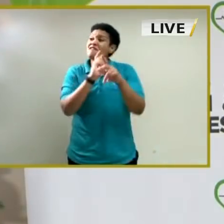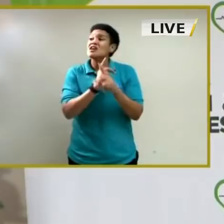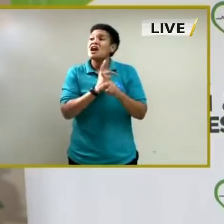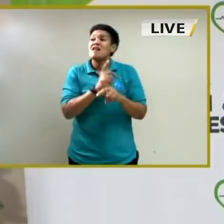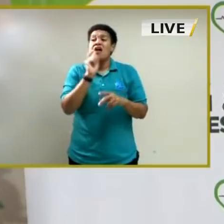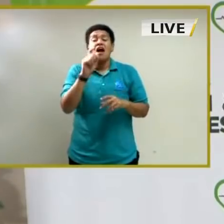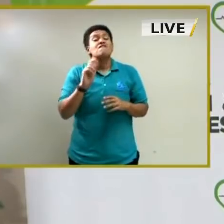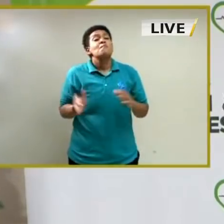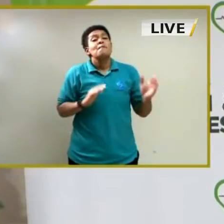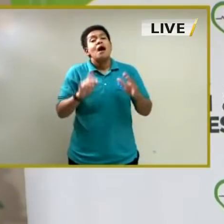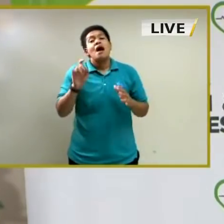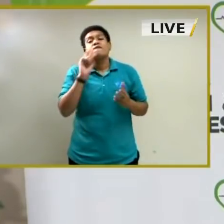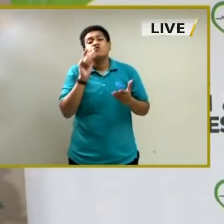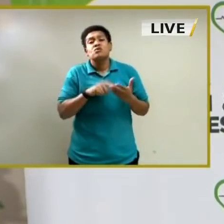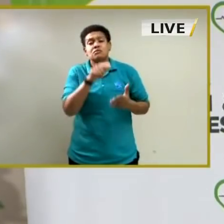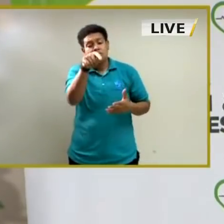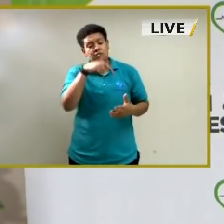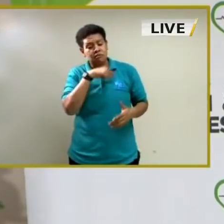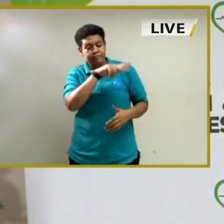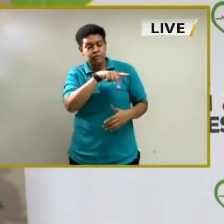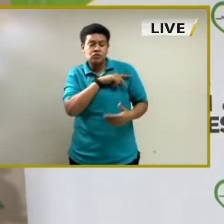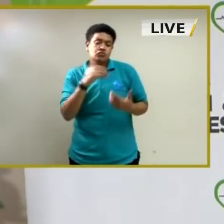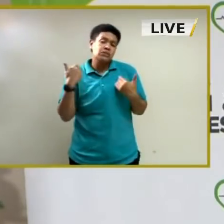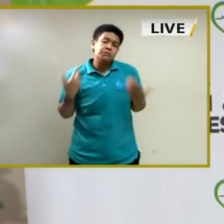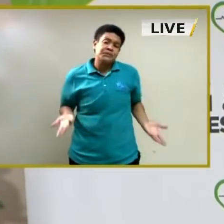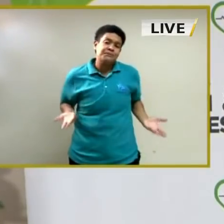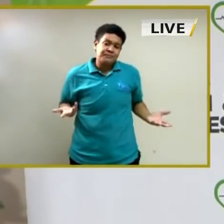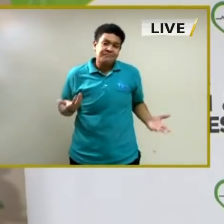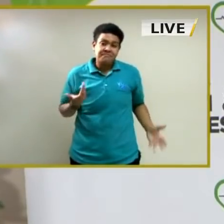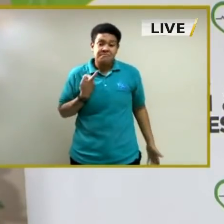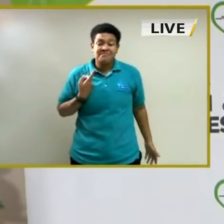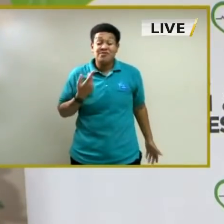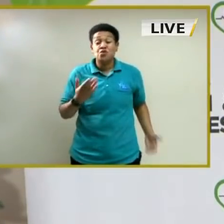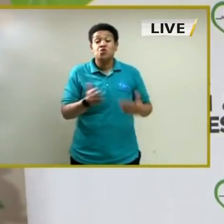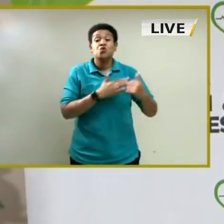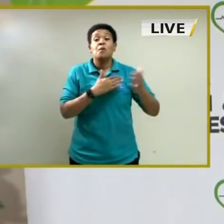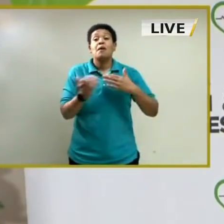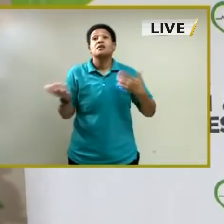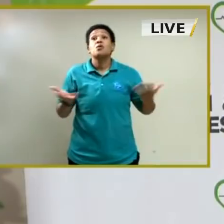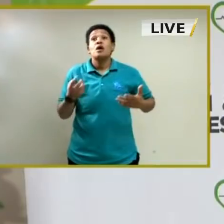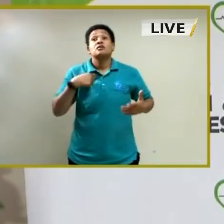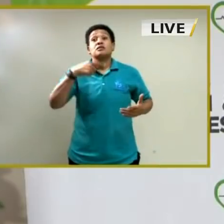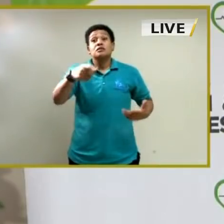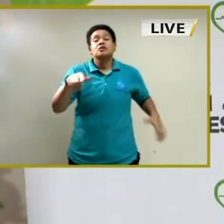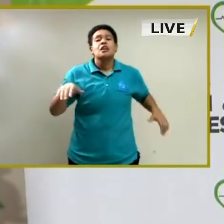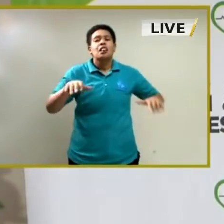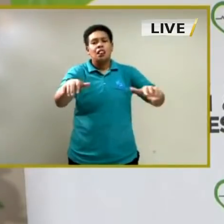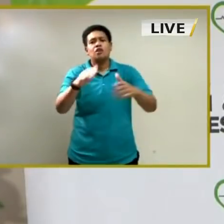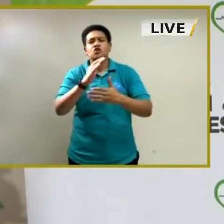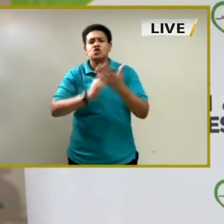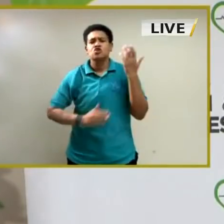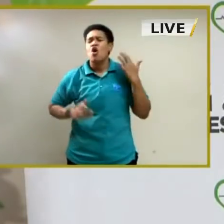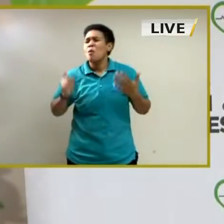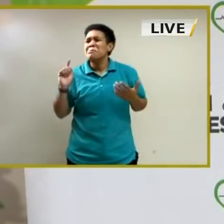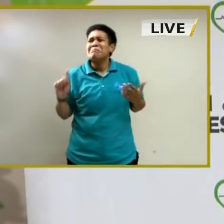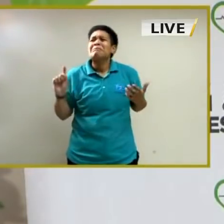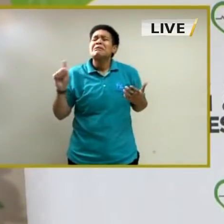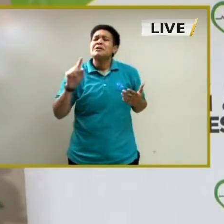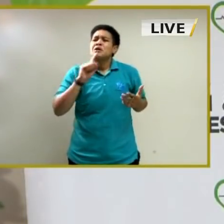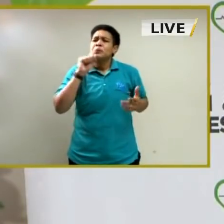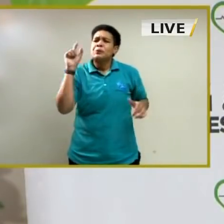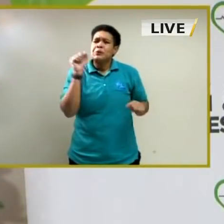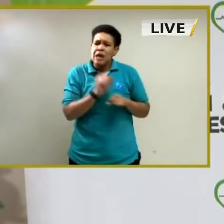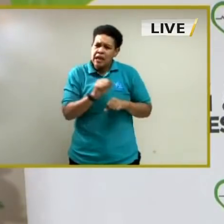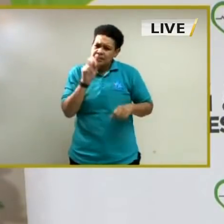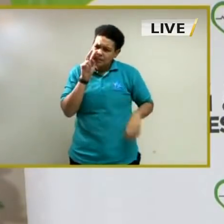importance of personal responsibility. No matter what we do, there are some undisputable realities